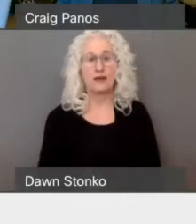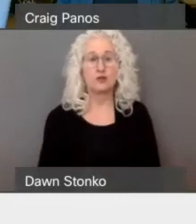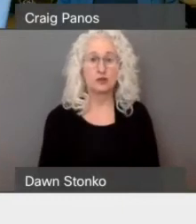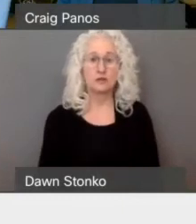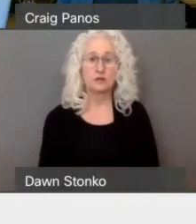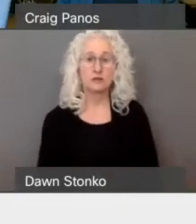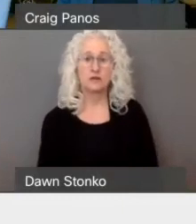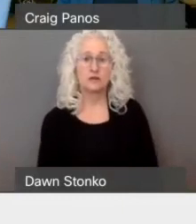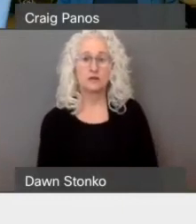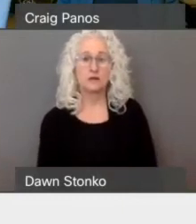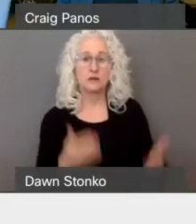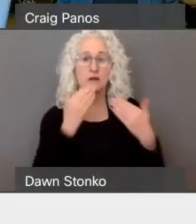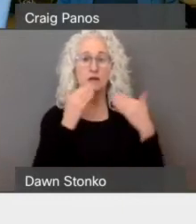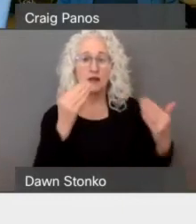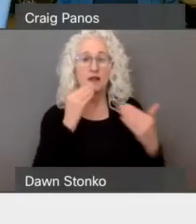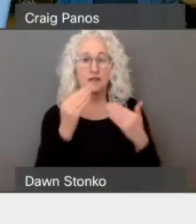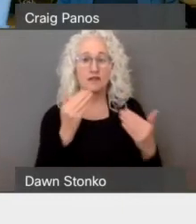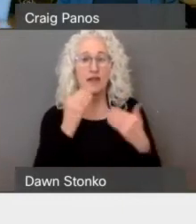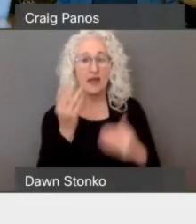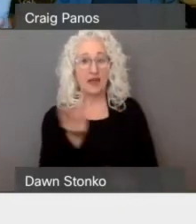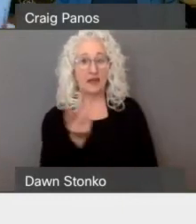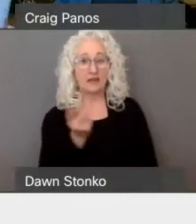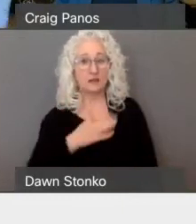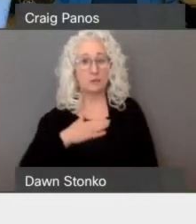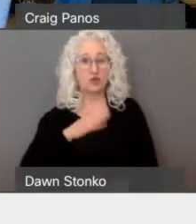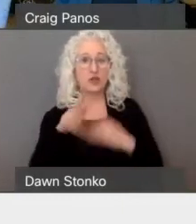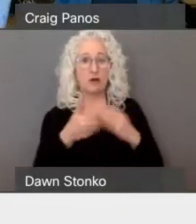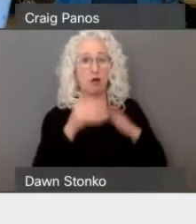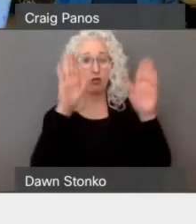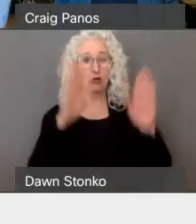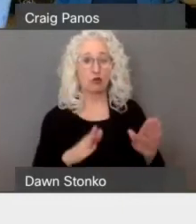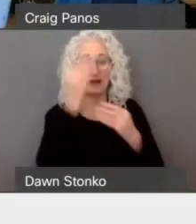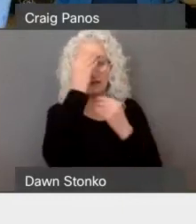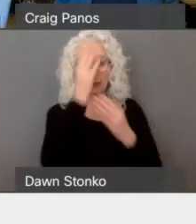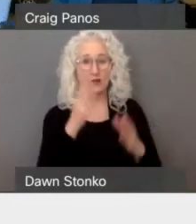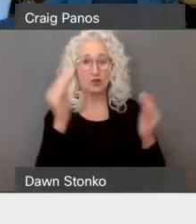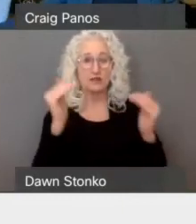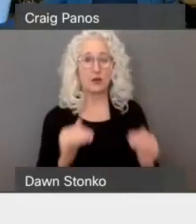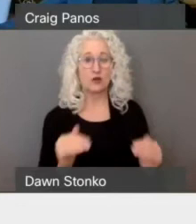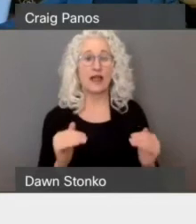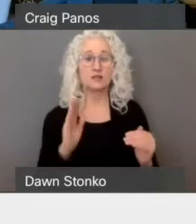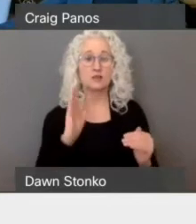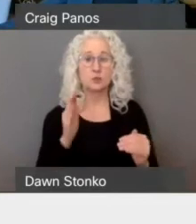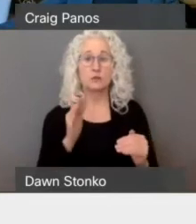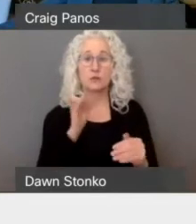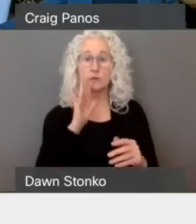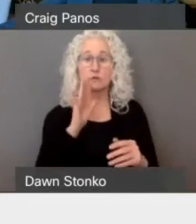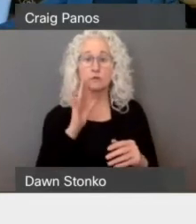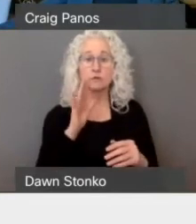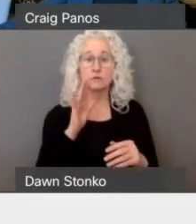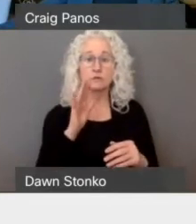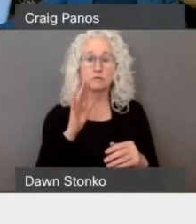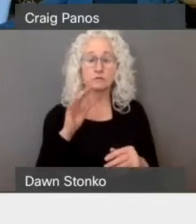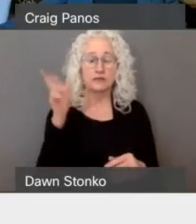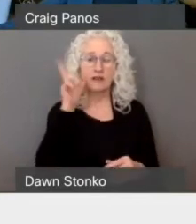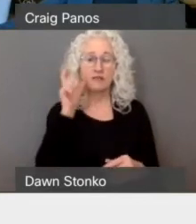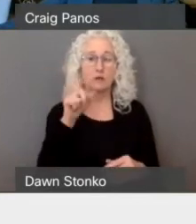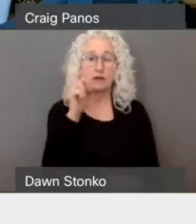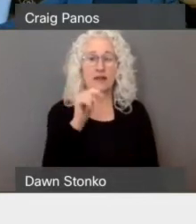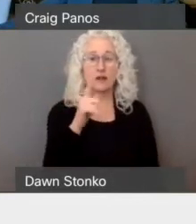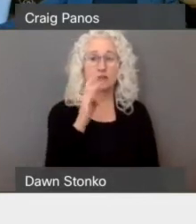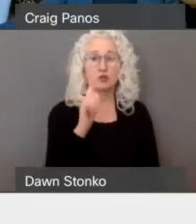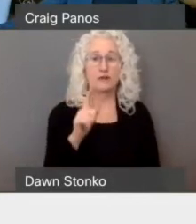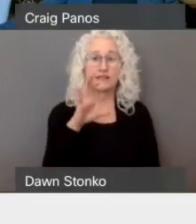Thanks, Deidre and Rosa. Appreciate all the great information. Next, we're going to go to Larry Tweel. He's our CEO of our Economic